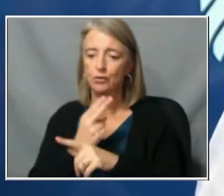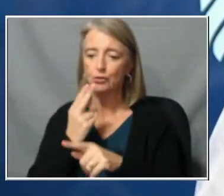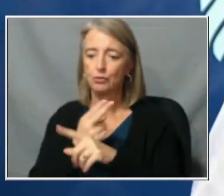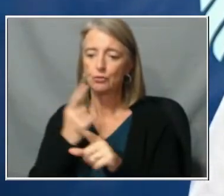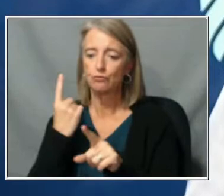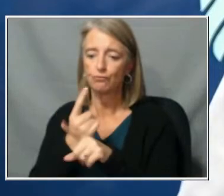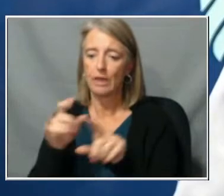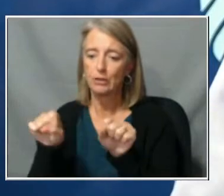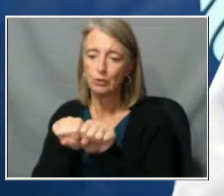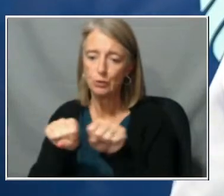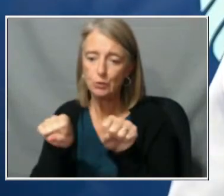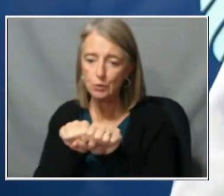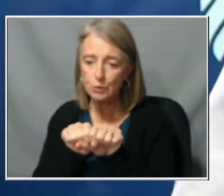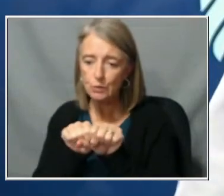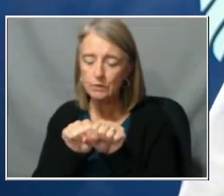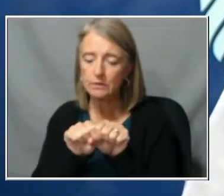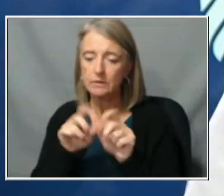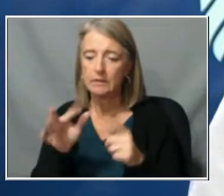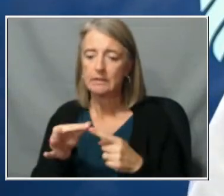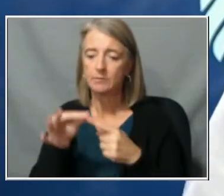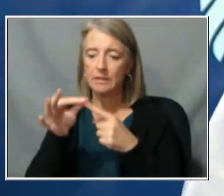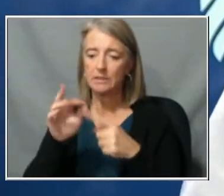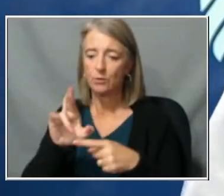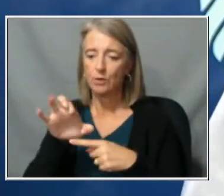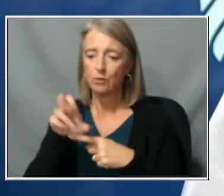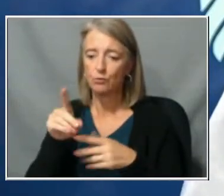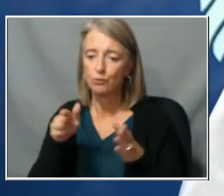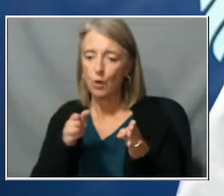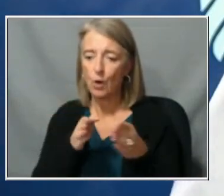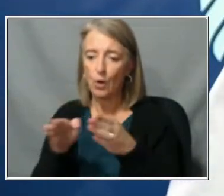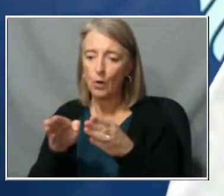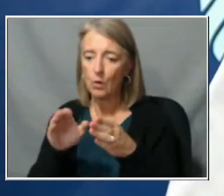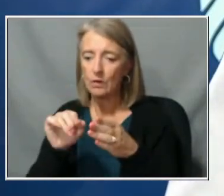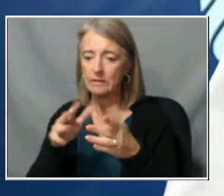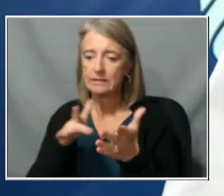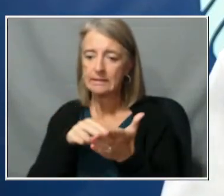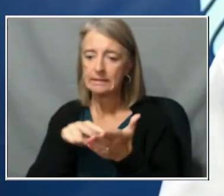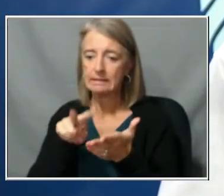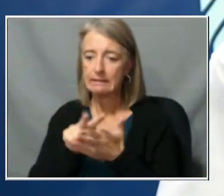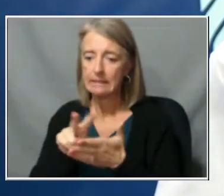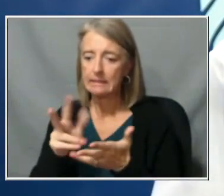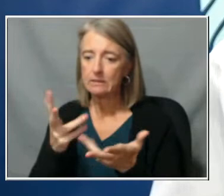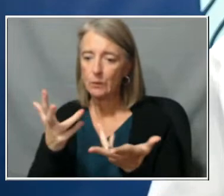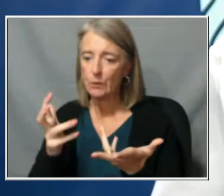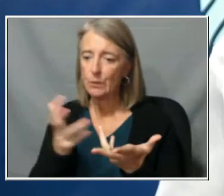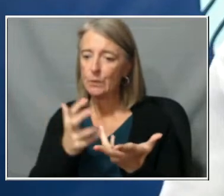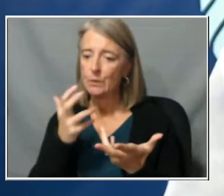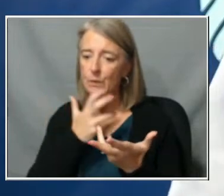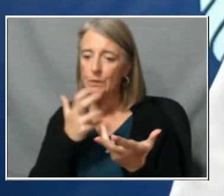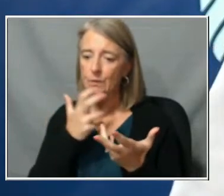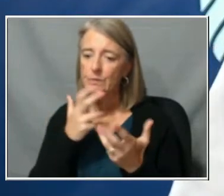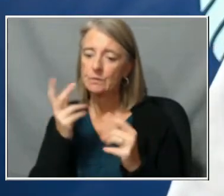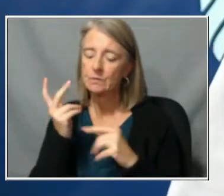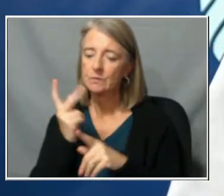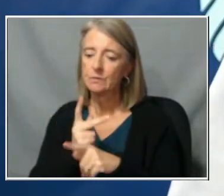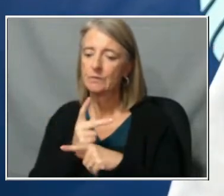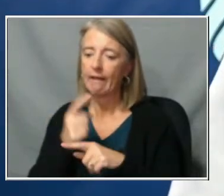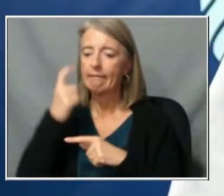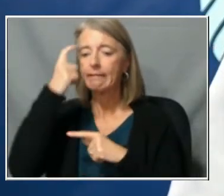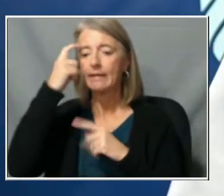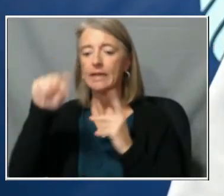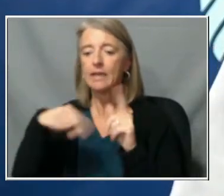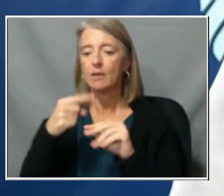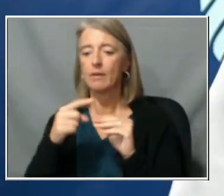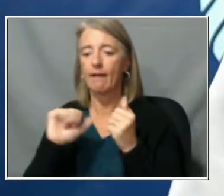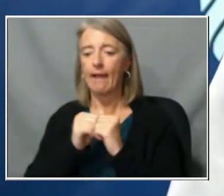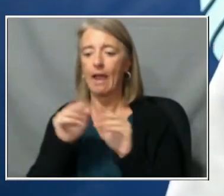shoes, especially when the roads are bad and the sidewalks are slick. And really just thinking about how we're moving.